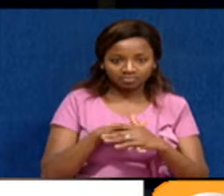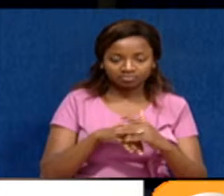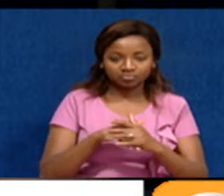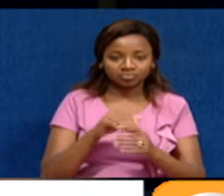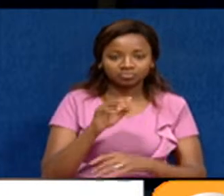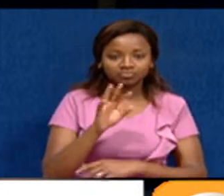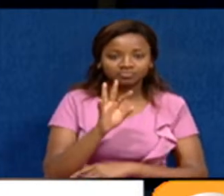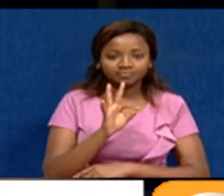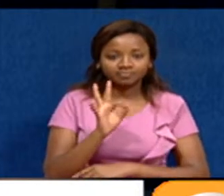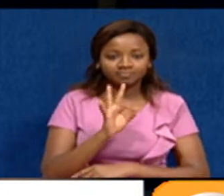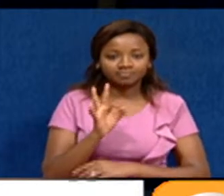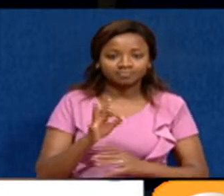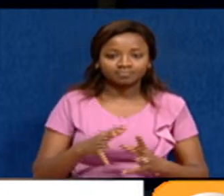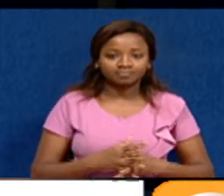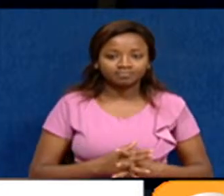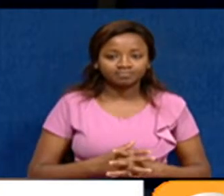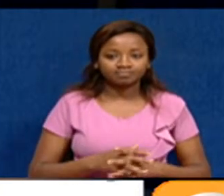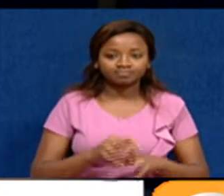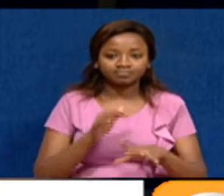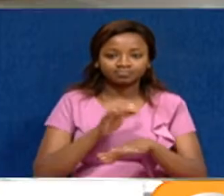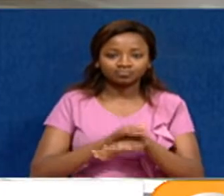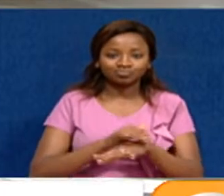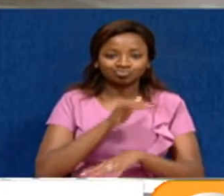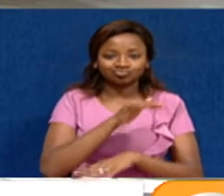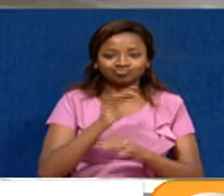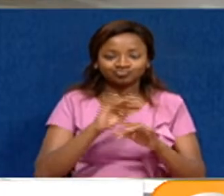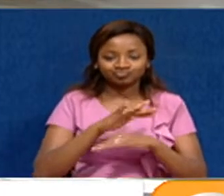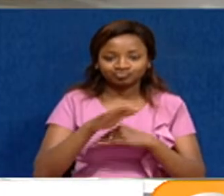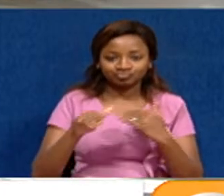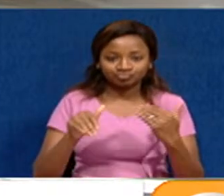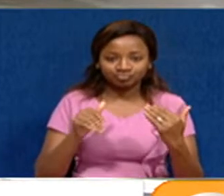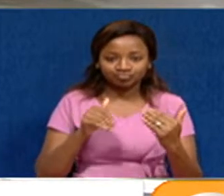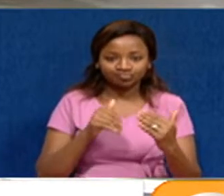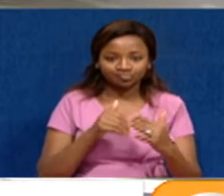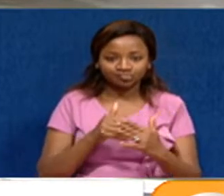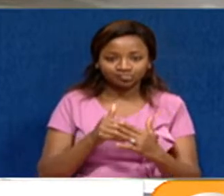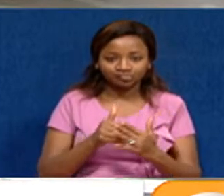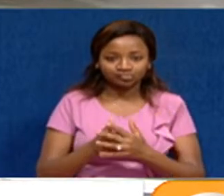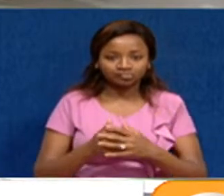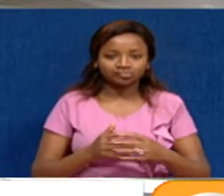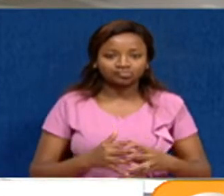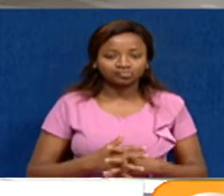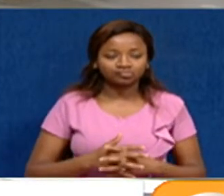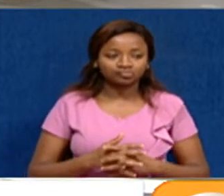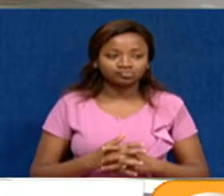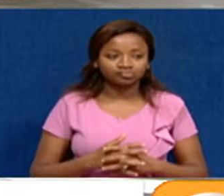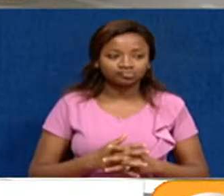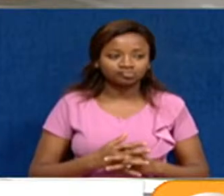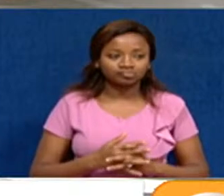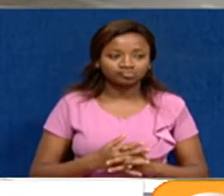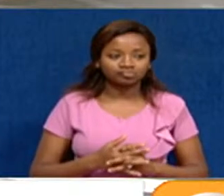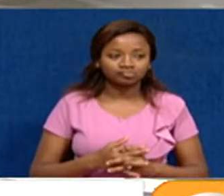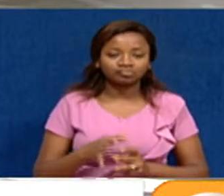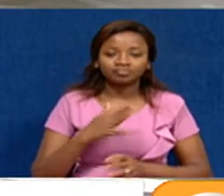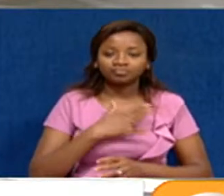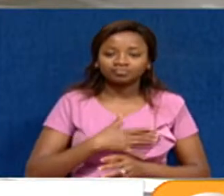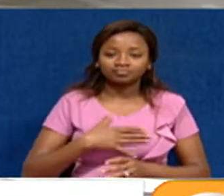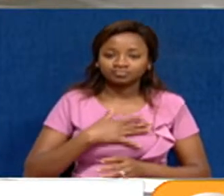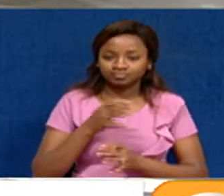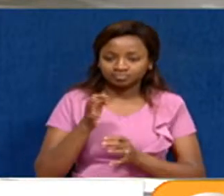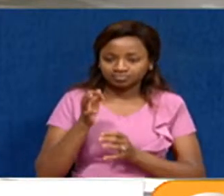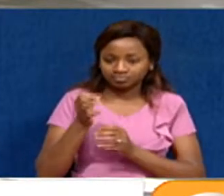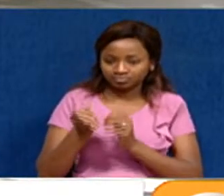Yeah, good evening, Ali, and everybody else. Evening to you too as well. Duda, let me actually start with you. Briefly, help Kenyans